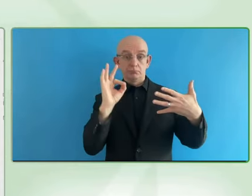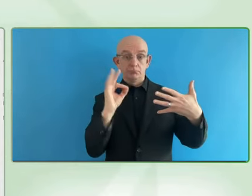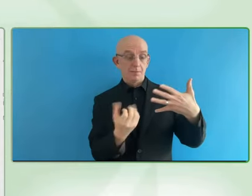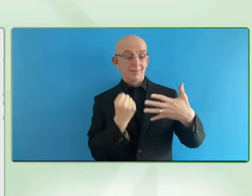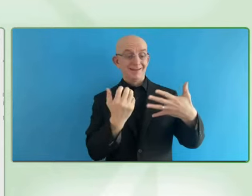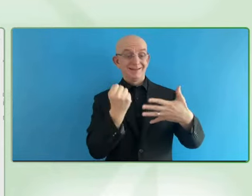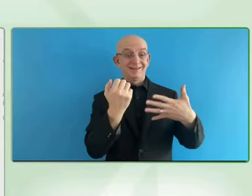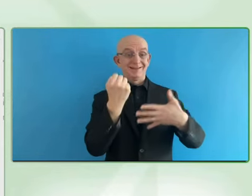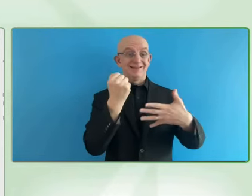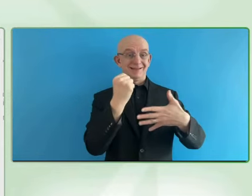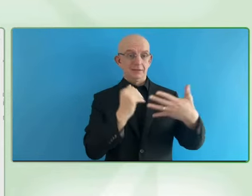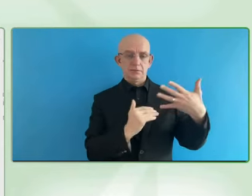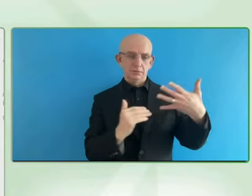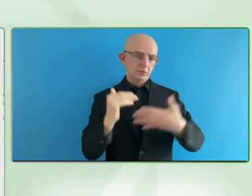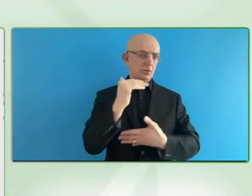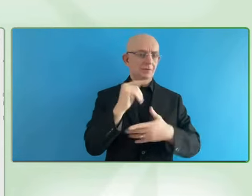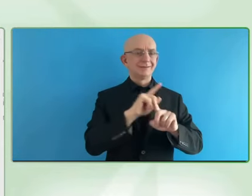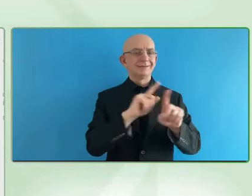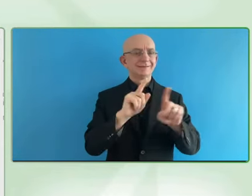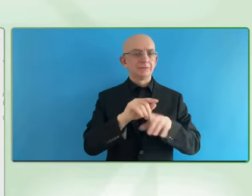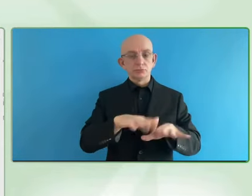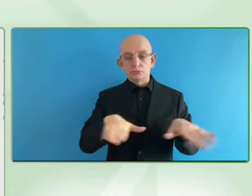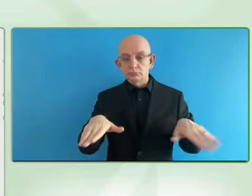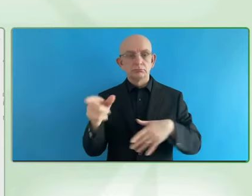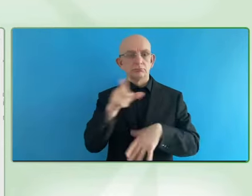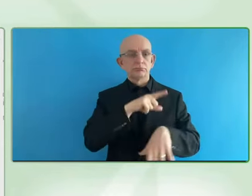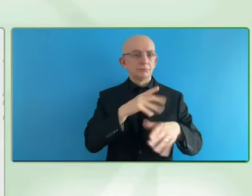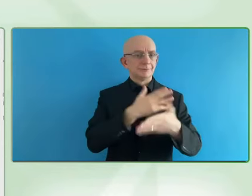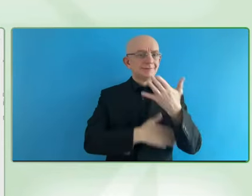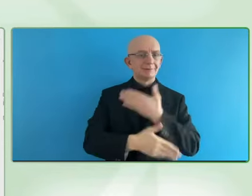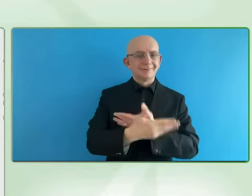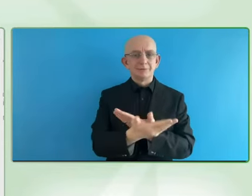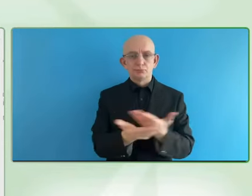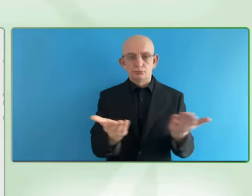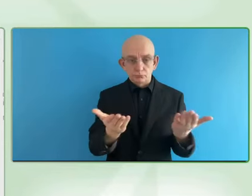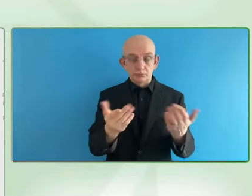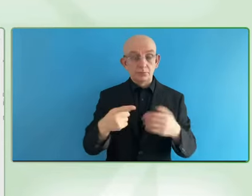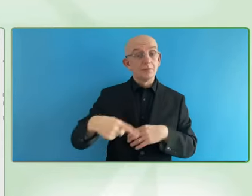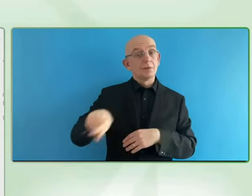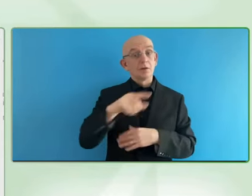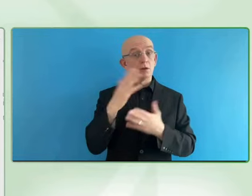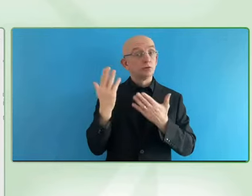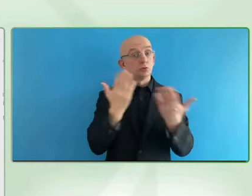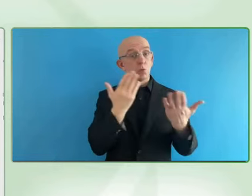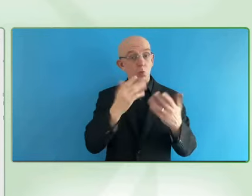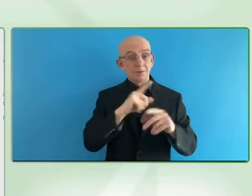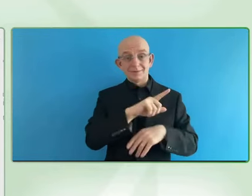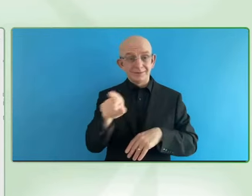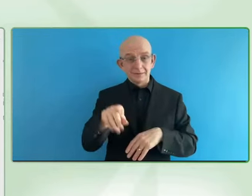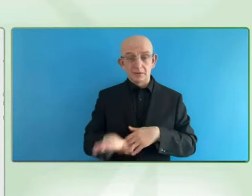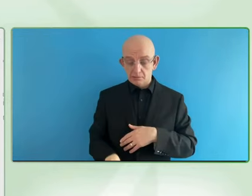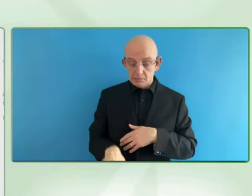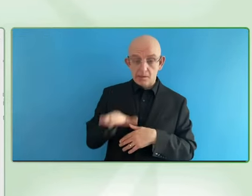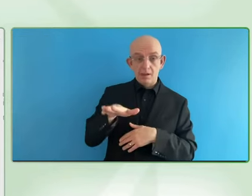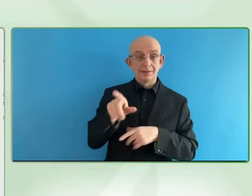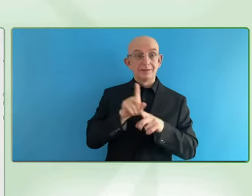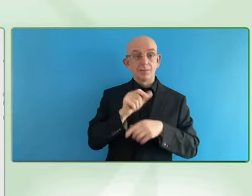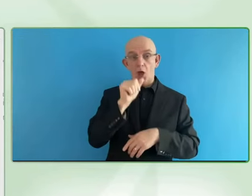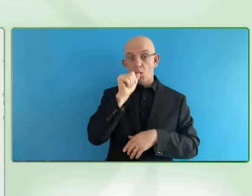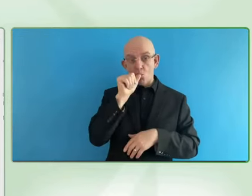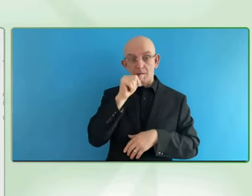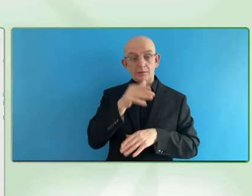preschool to secondary school. The main innovations are the role of families and teaching